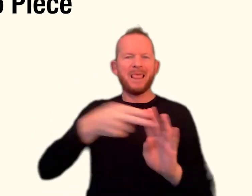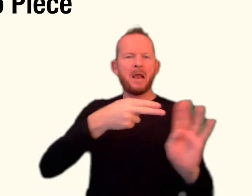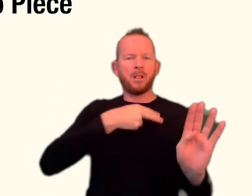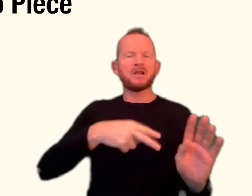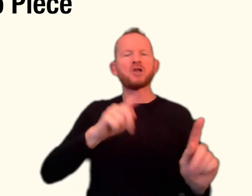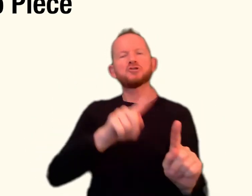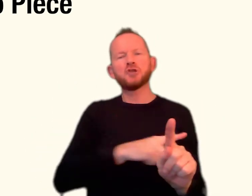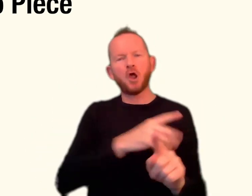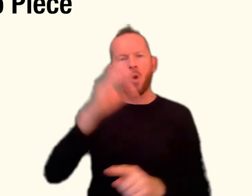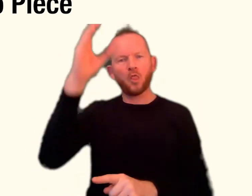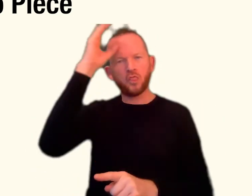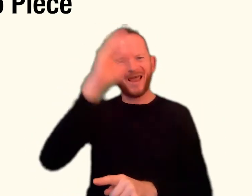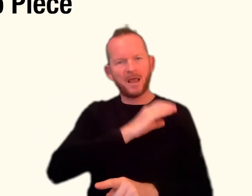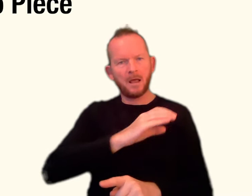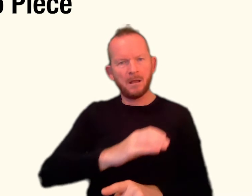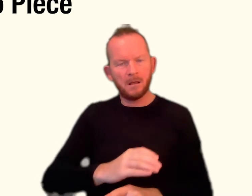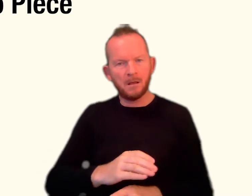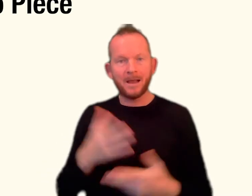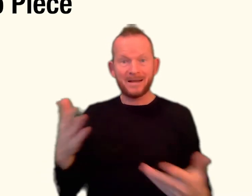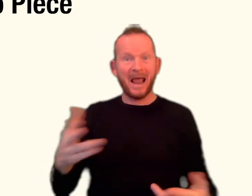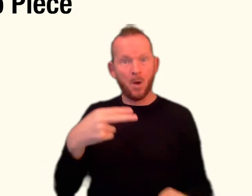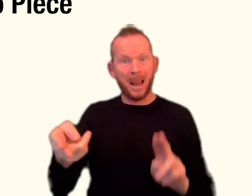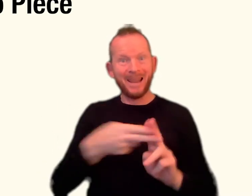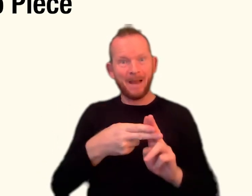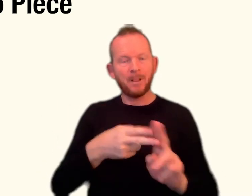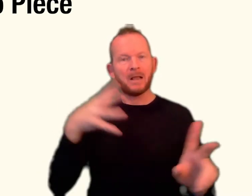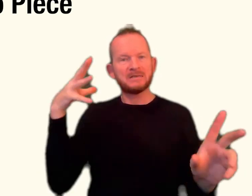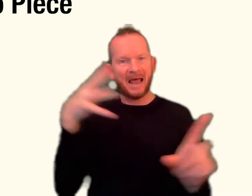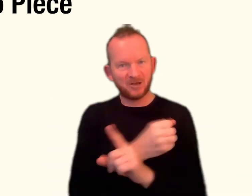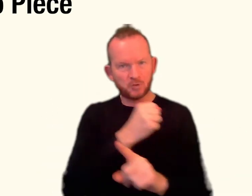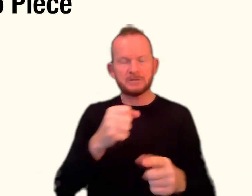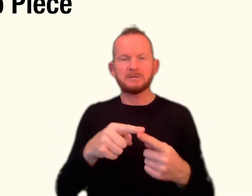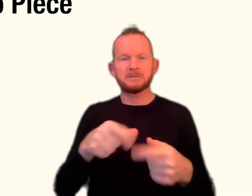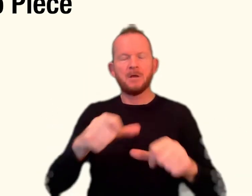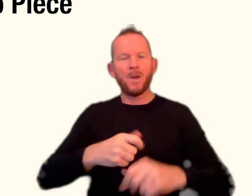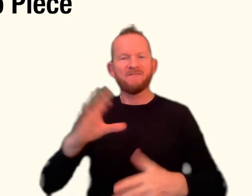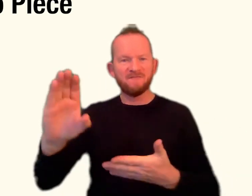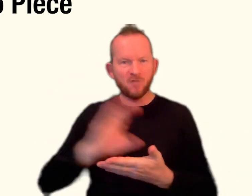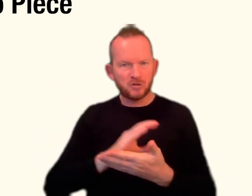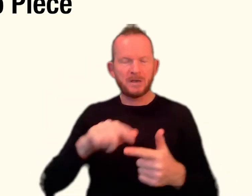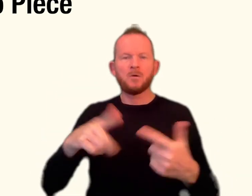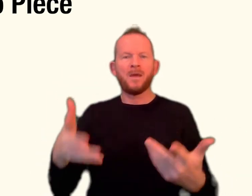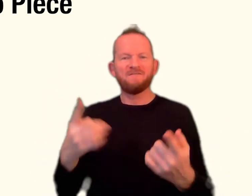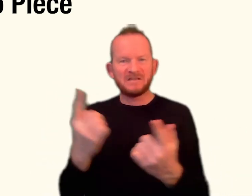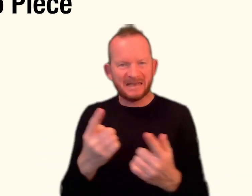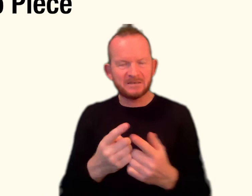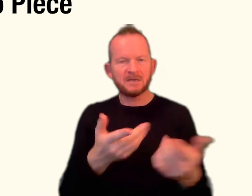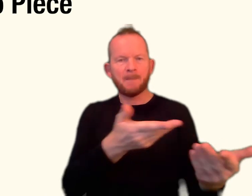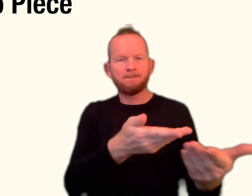thick. Now we have labels, we have diagnosis, we have funding, we have facilities,